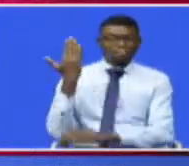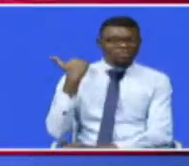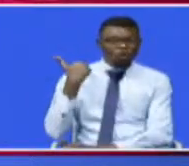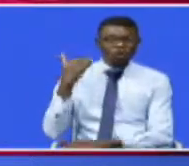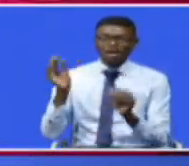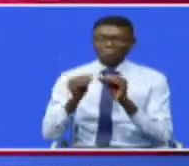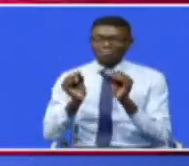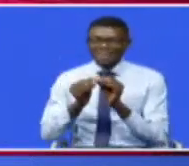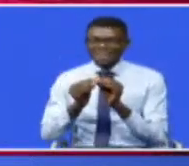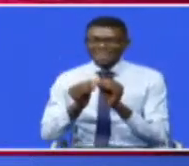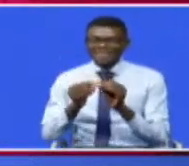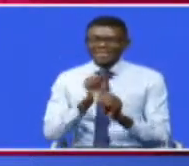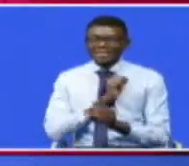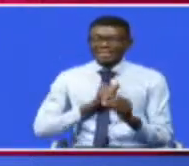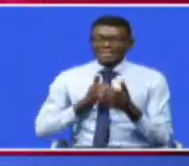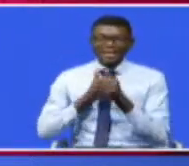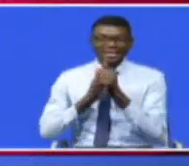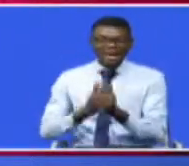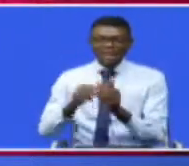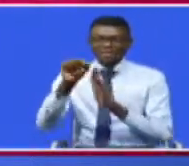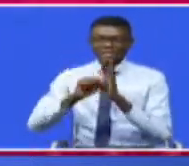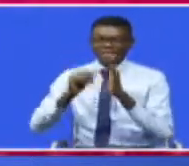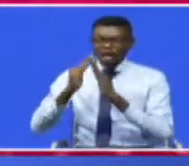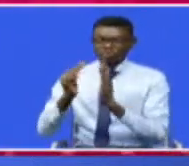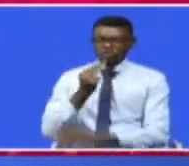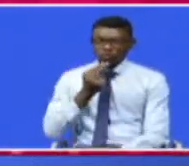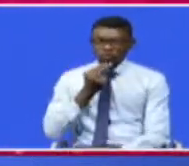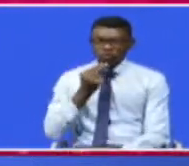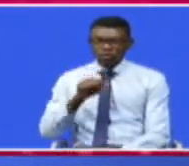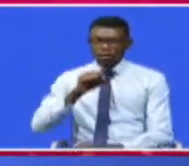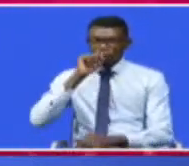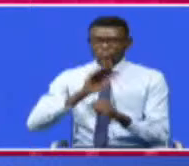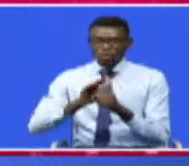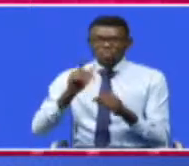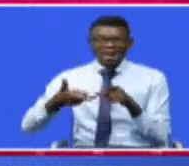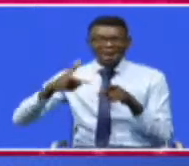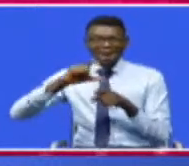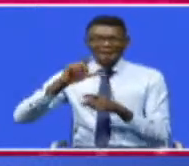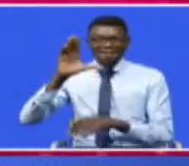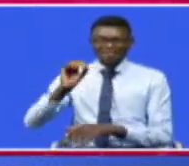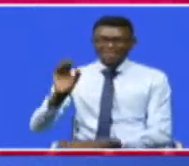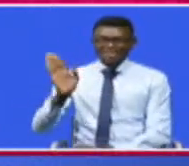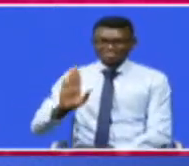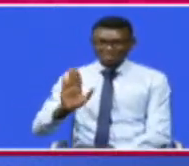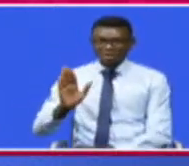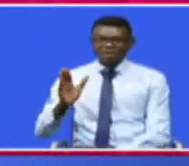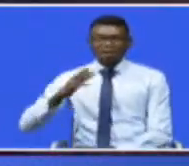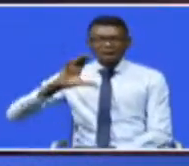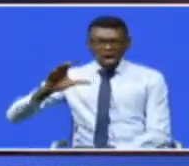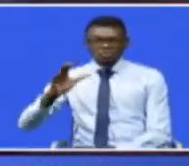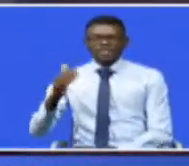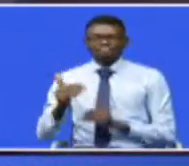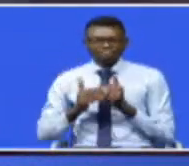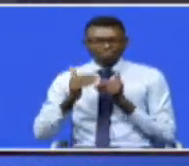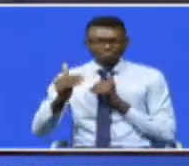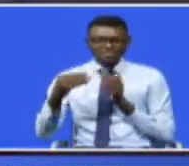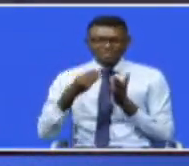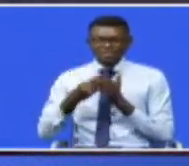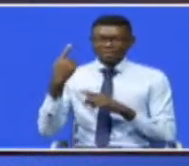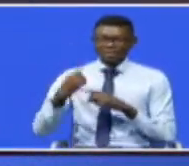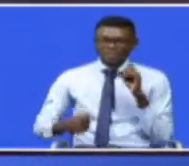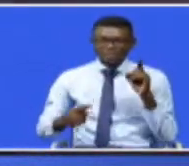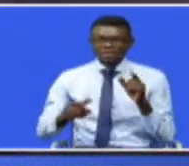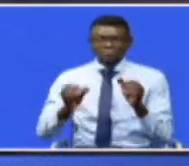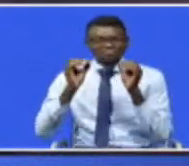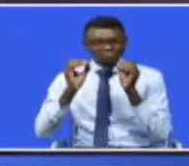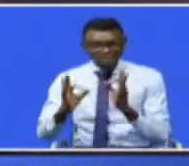Senate leadership at State House Nairobi on Tuesday and promised to allocate an additional 50 billion shillings to counties in the next financial year, depending